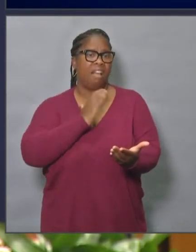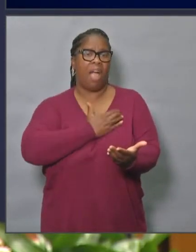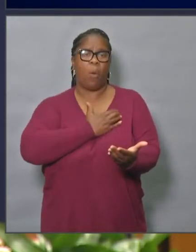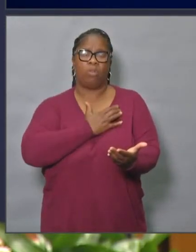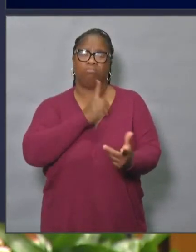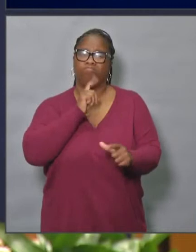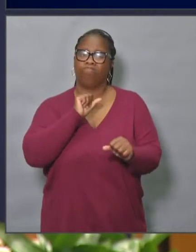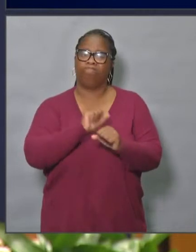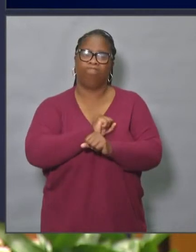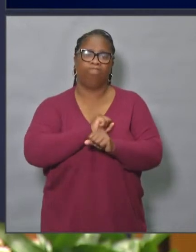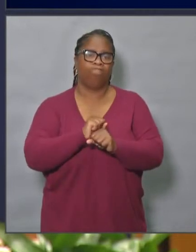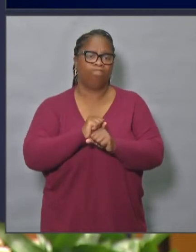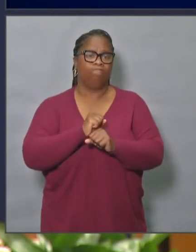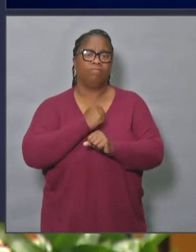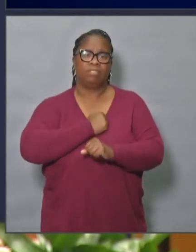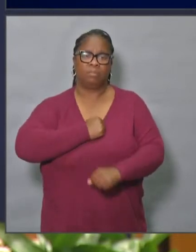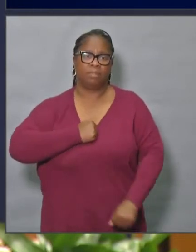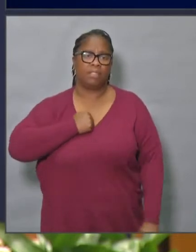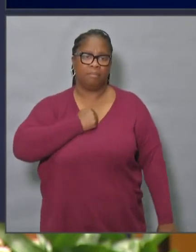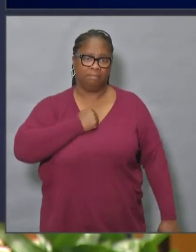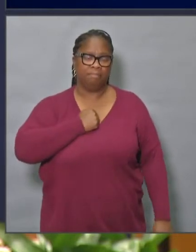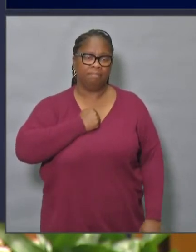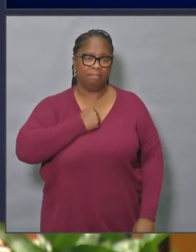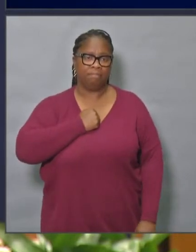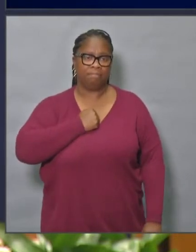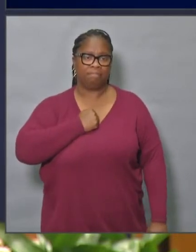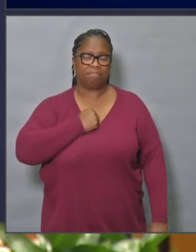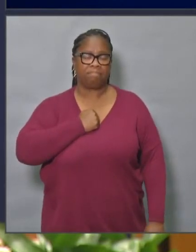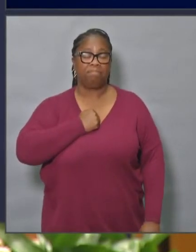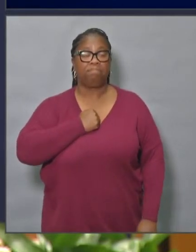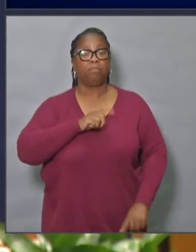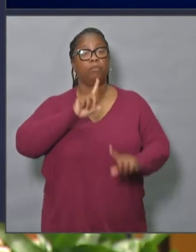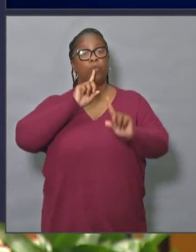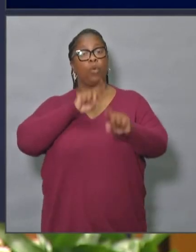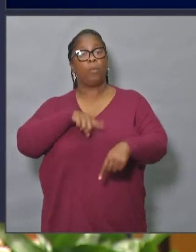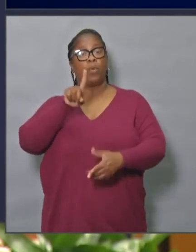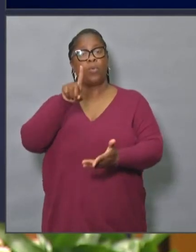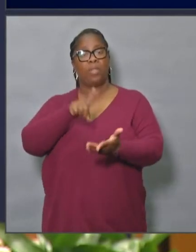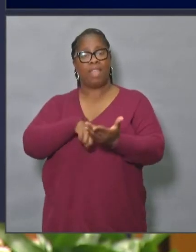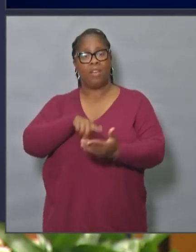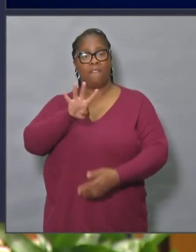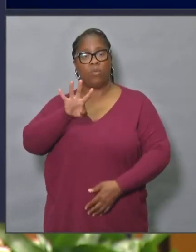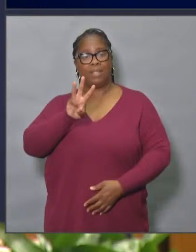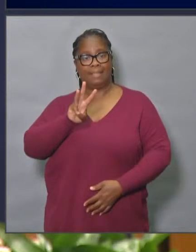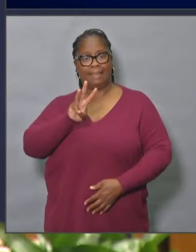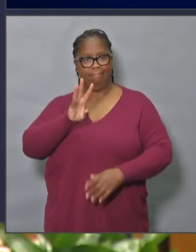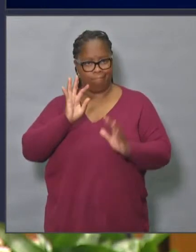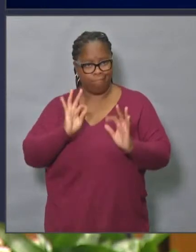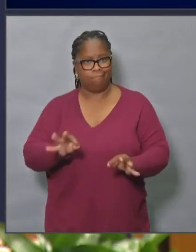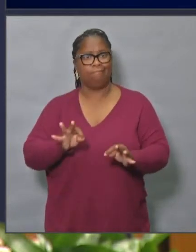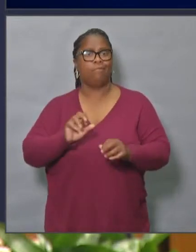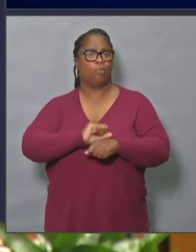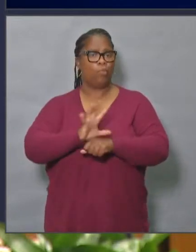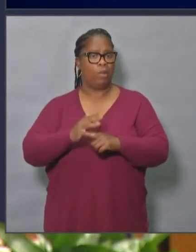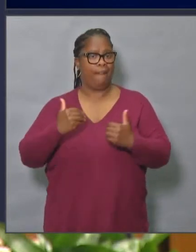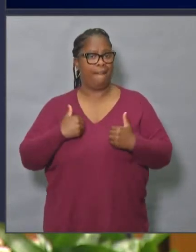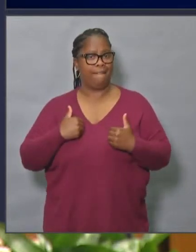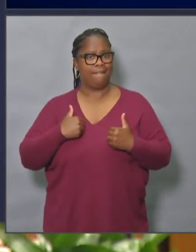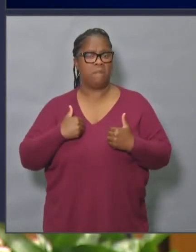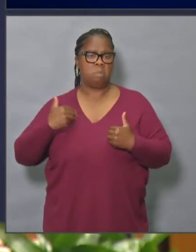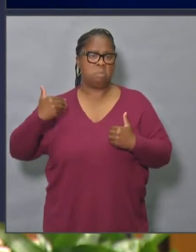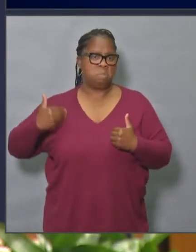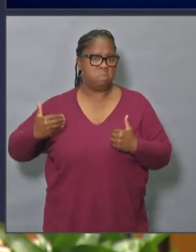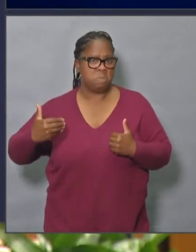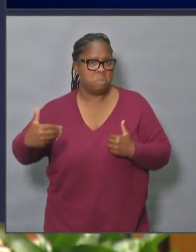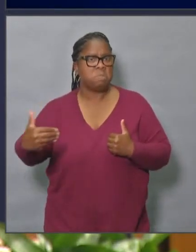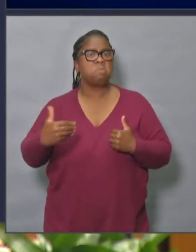heartfelt sympathy. We're also reporting 1,046 confirmed cases at some point in the jail